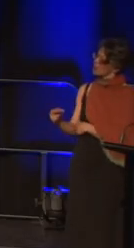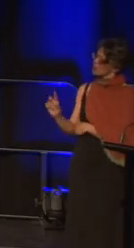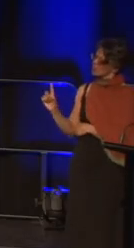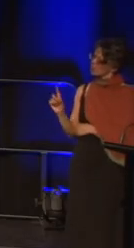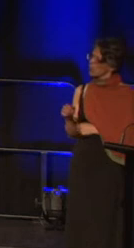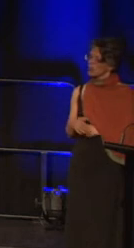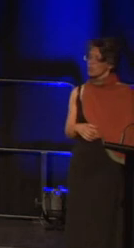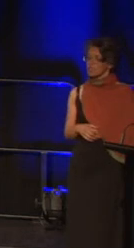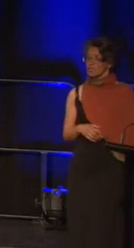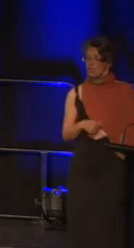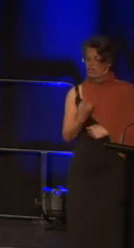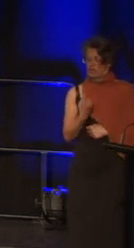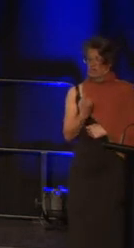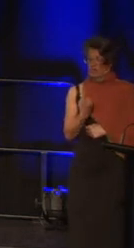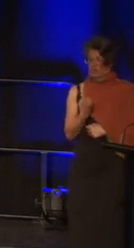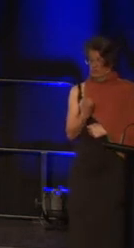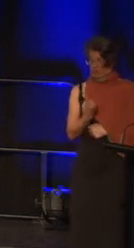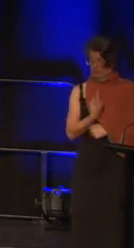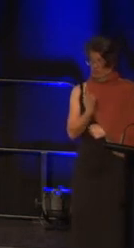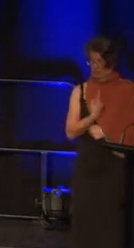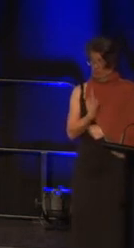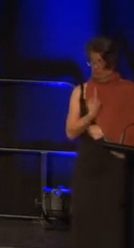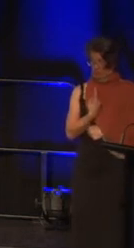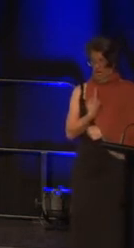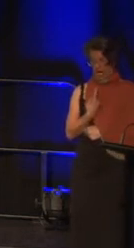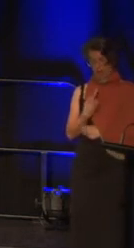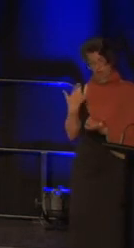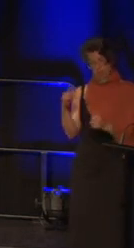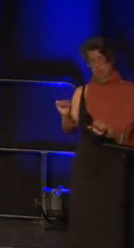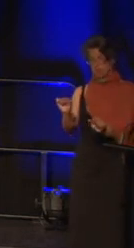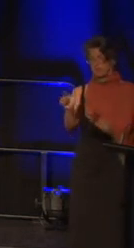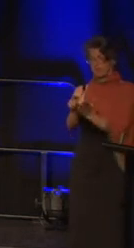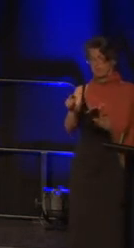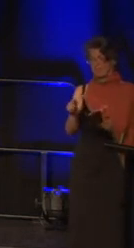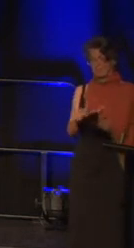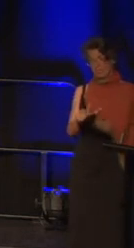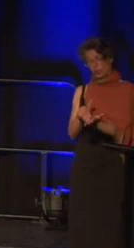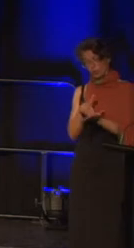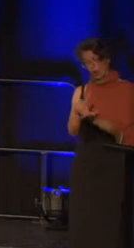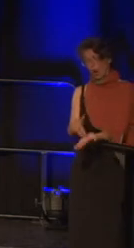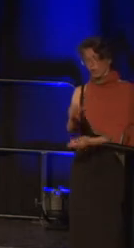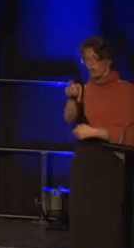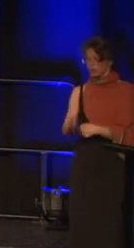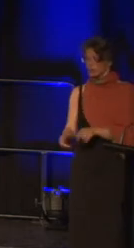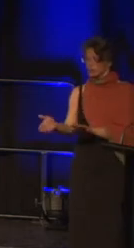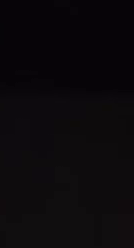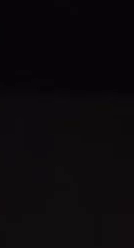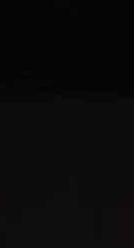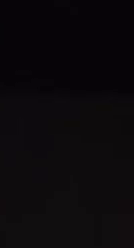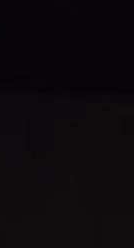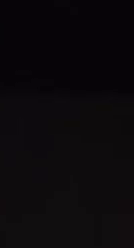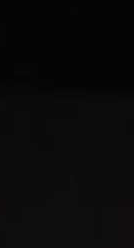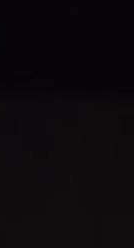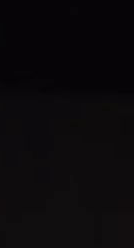Myself, I would not make it legal to assist in dying, assist with